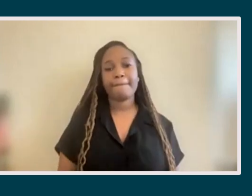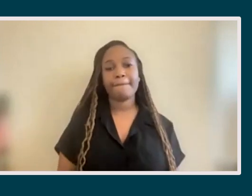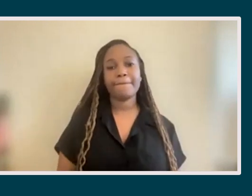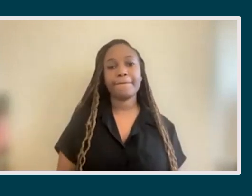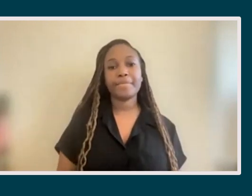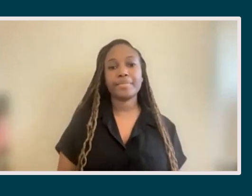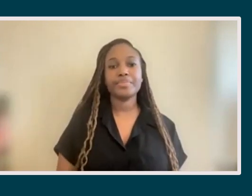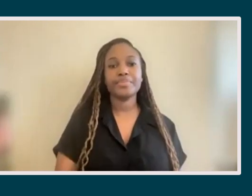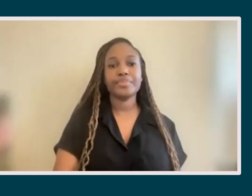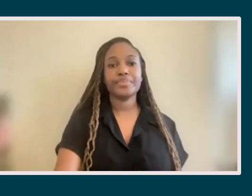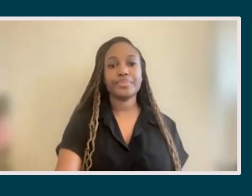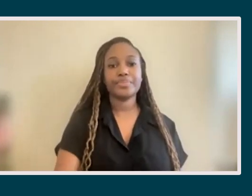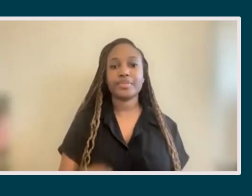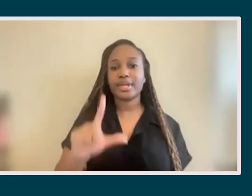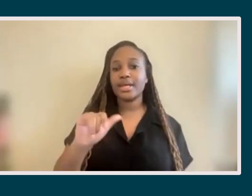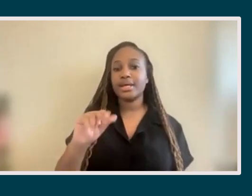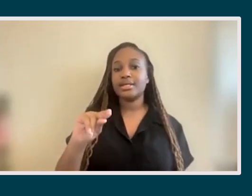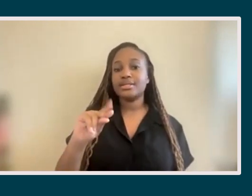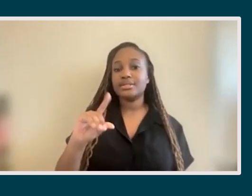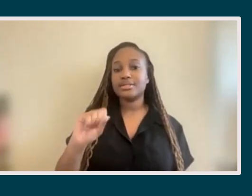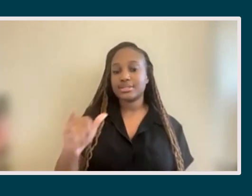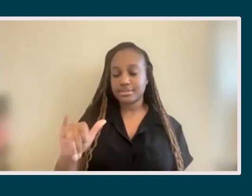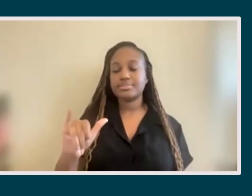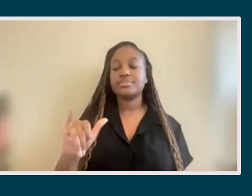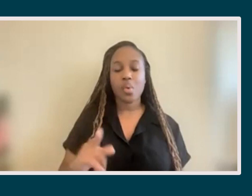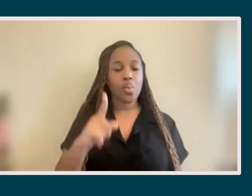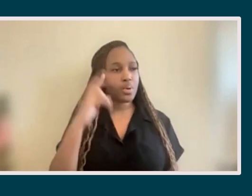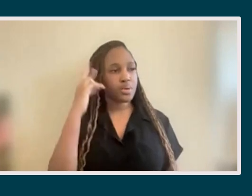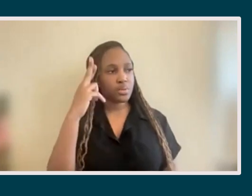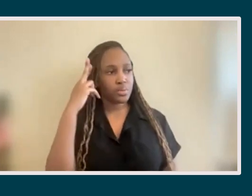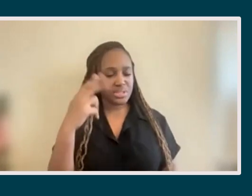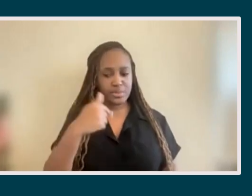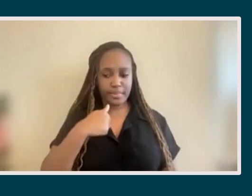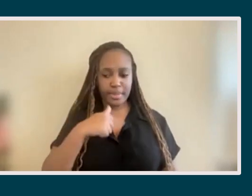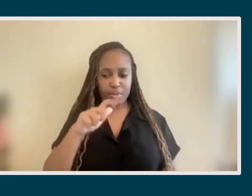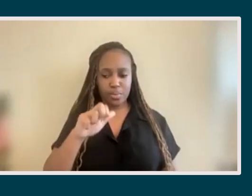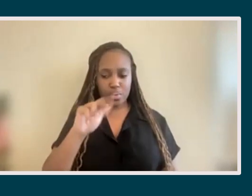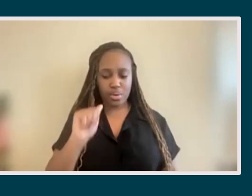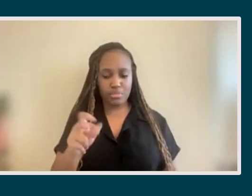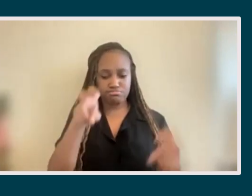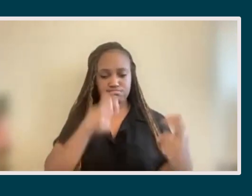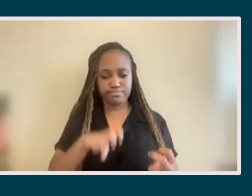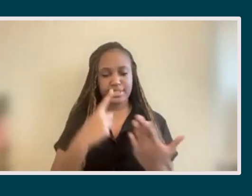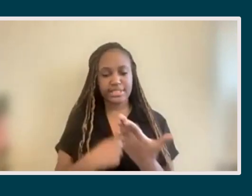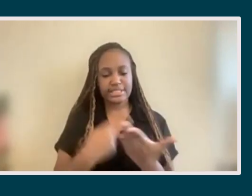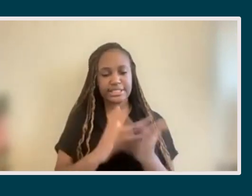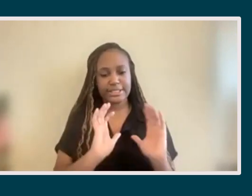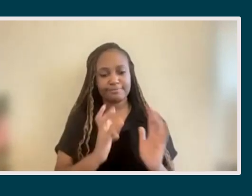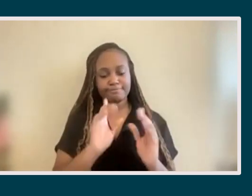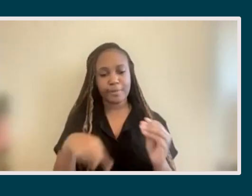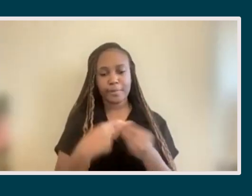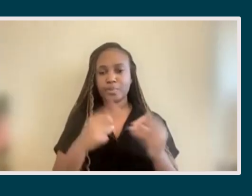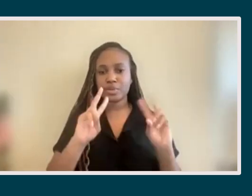This is Lindsey. You know, one of the reasons when Laura Kaye and I sat down to chat about this, again, one of the